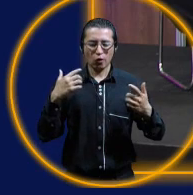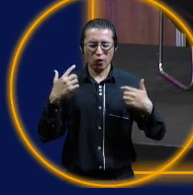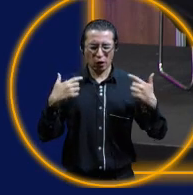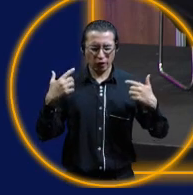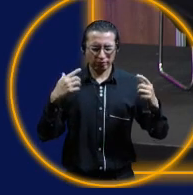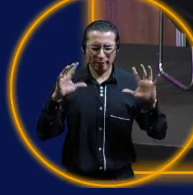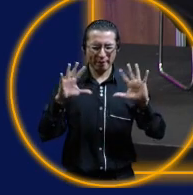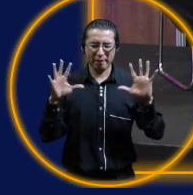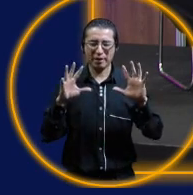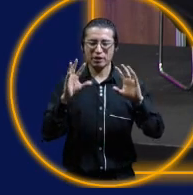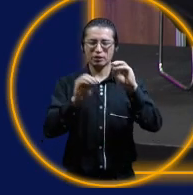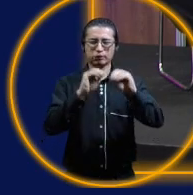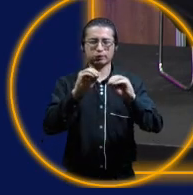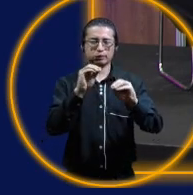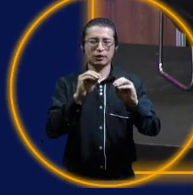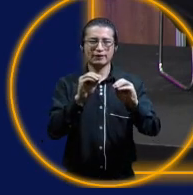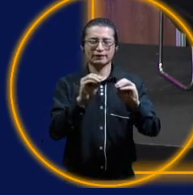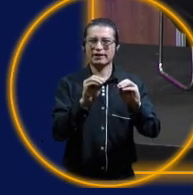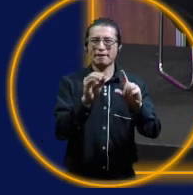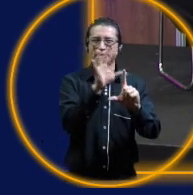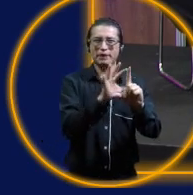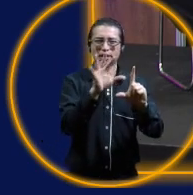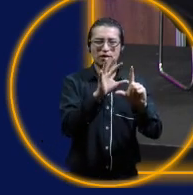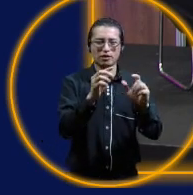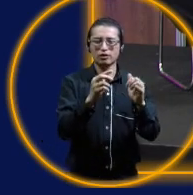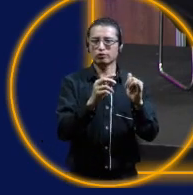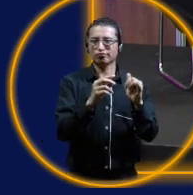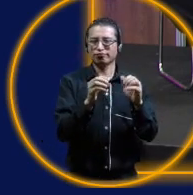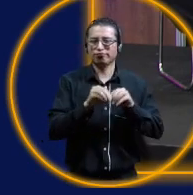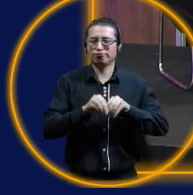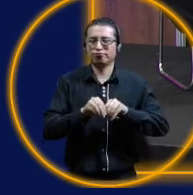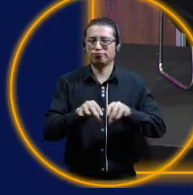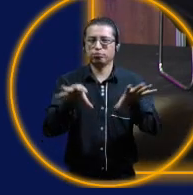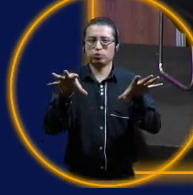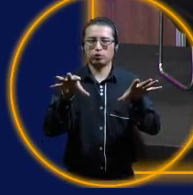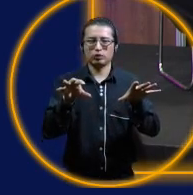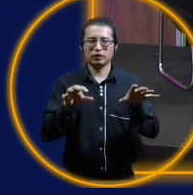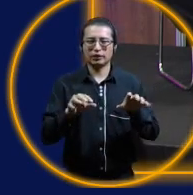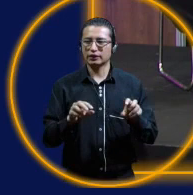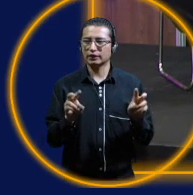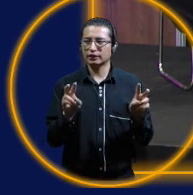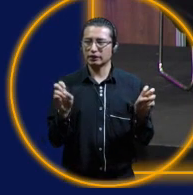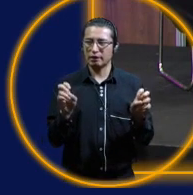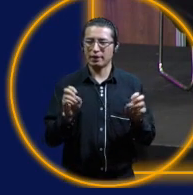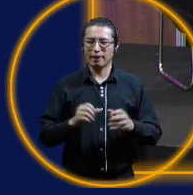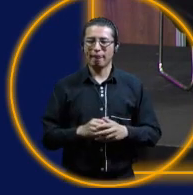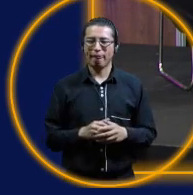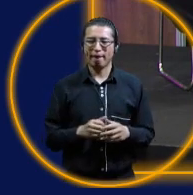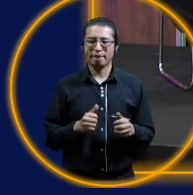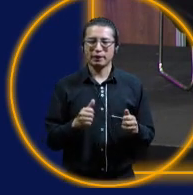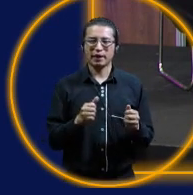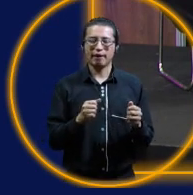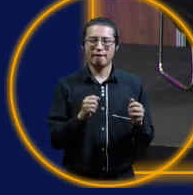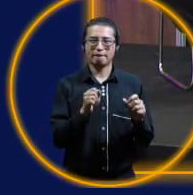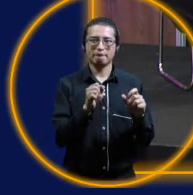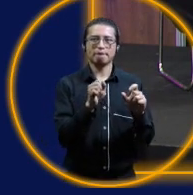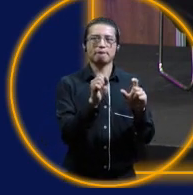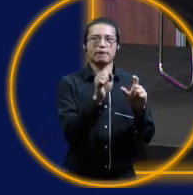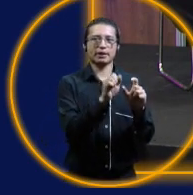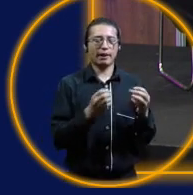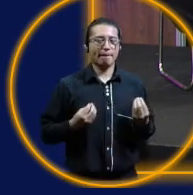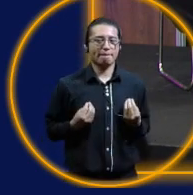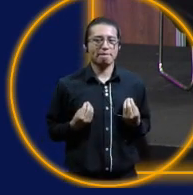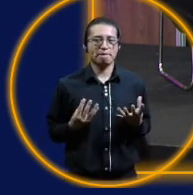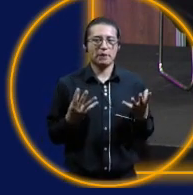to how to stay sane, to give another life to your work rather than just the view count that you see